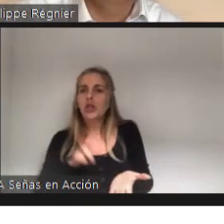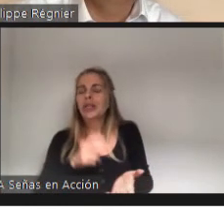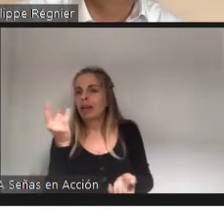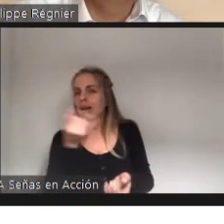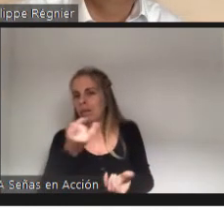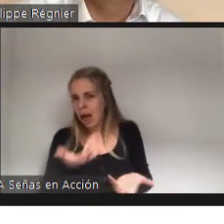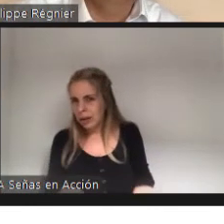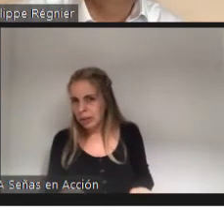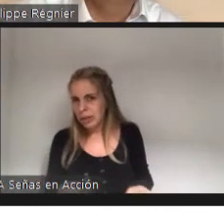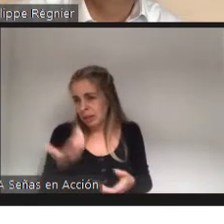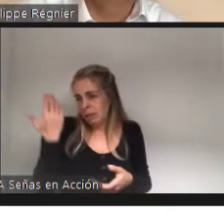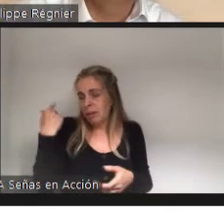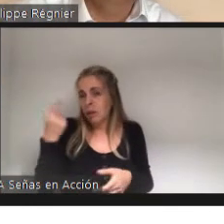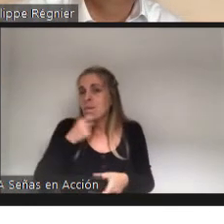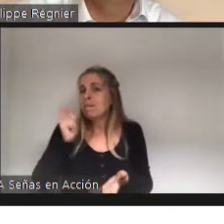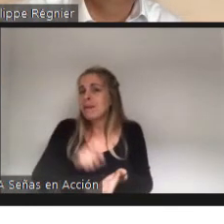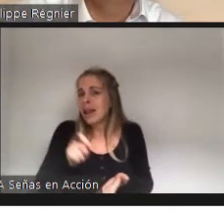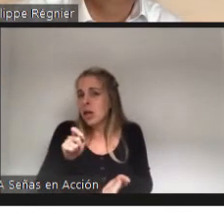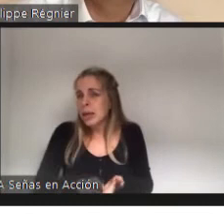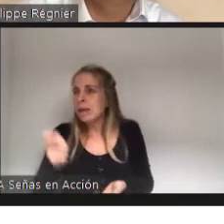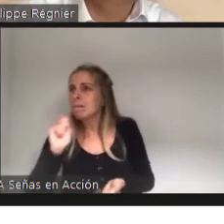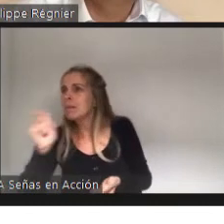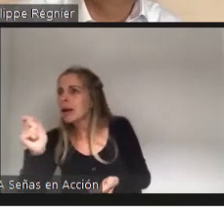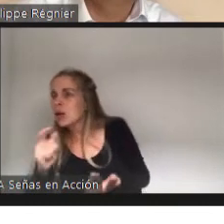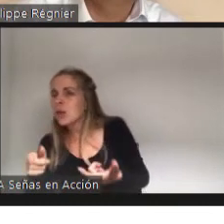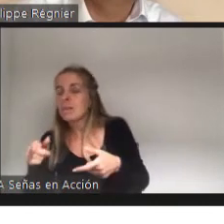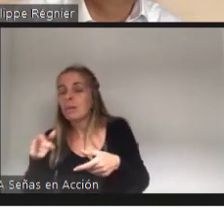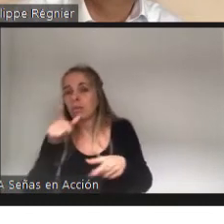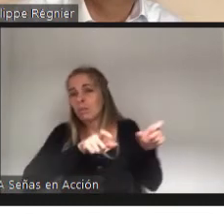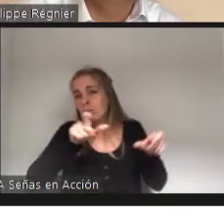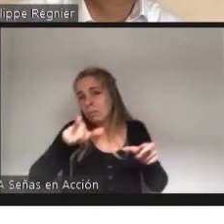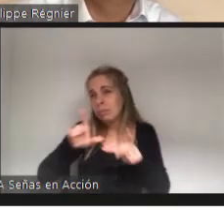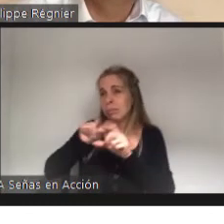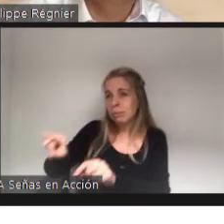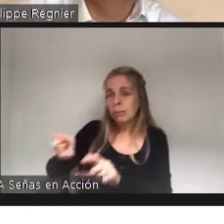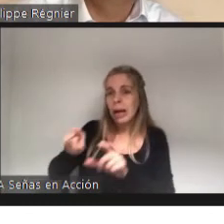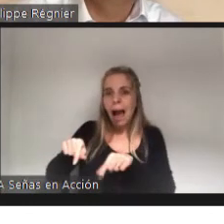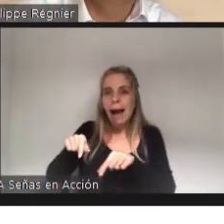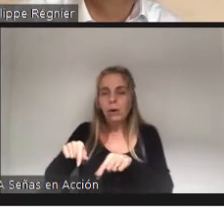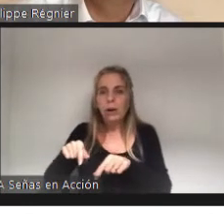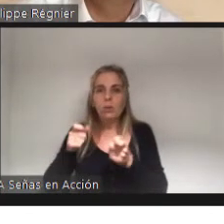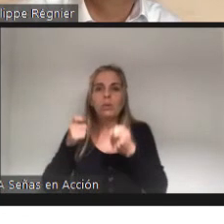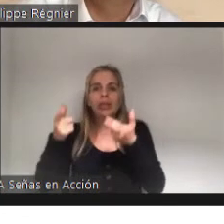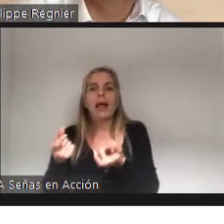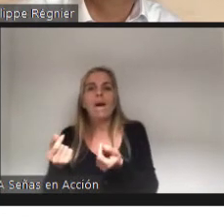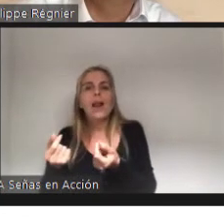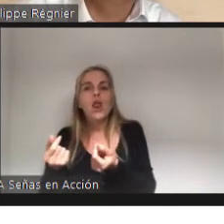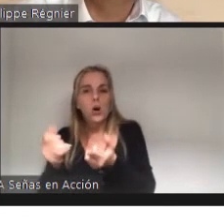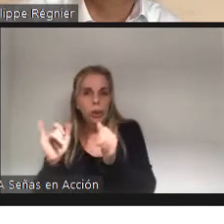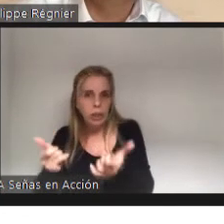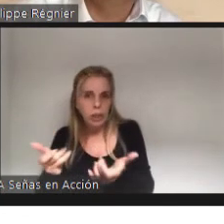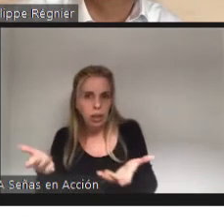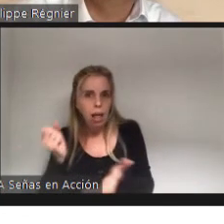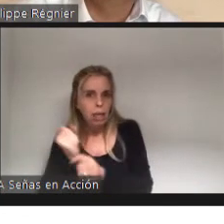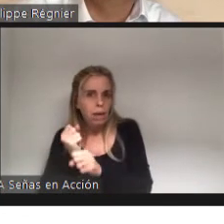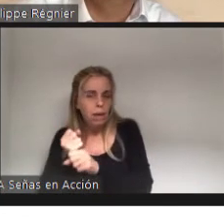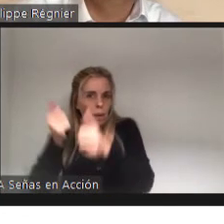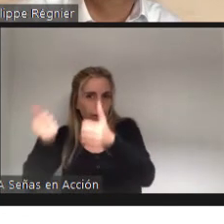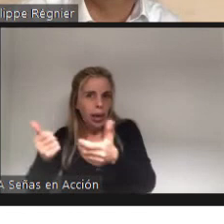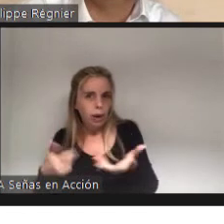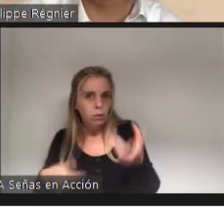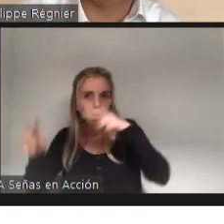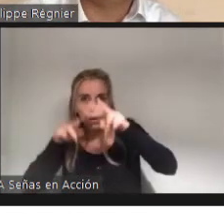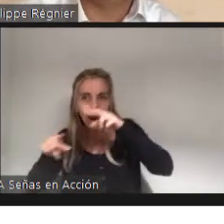a point where journalism was going through a critical moment, we are giving new value to going back